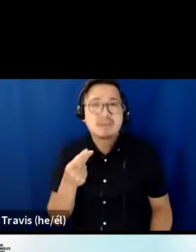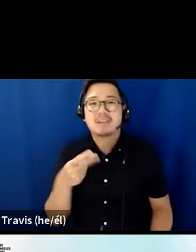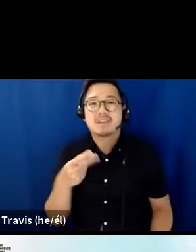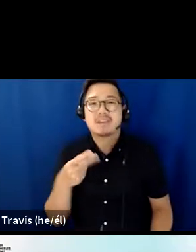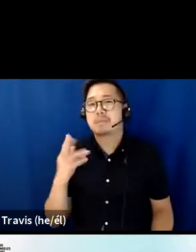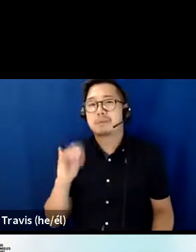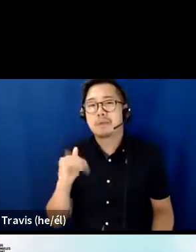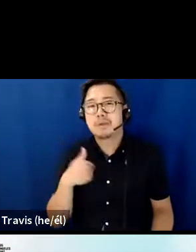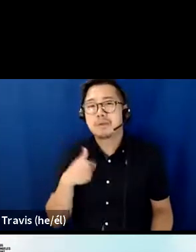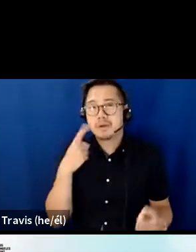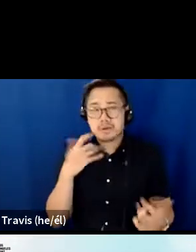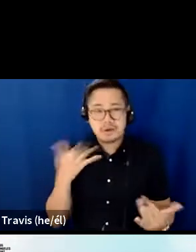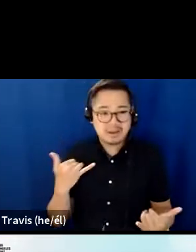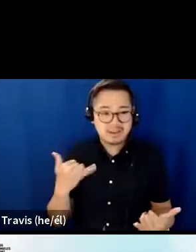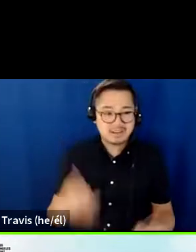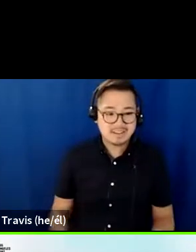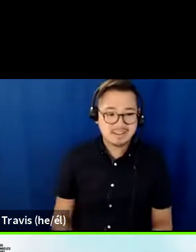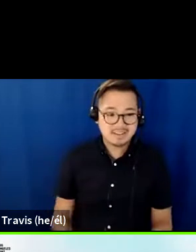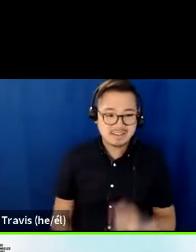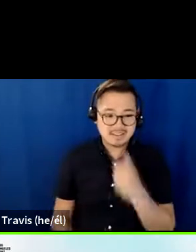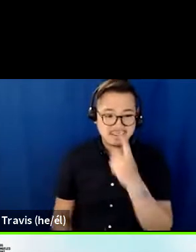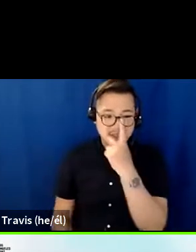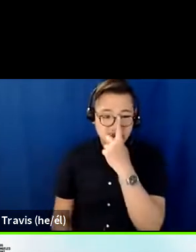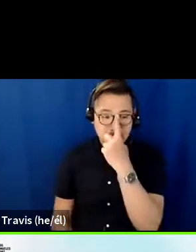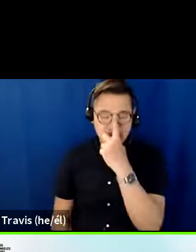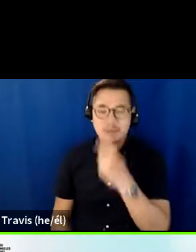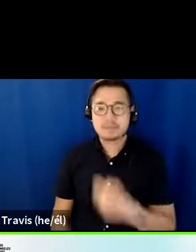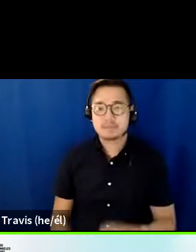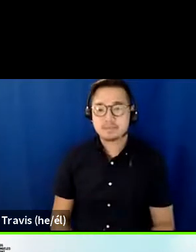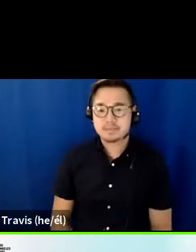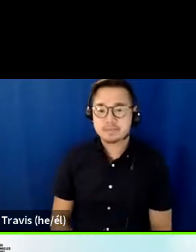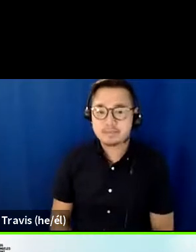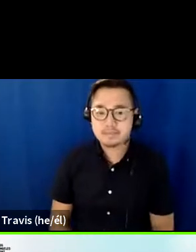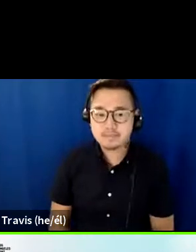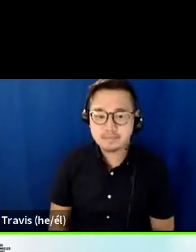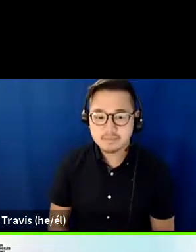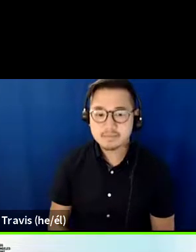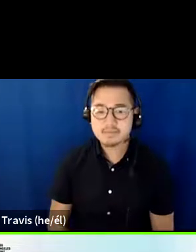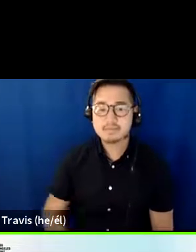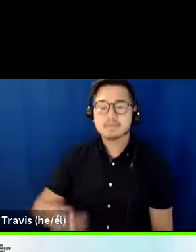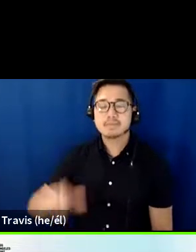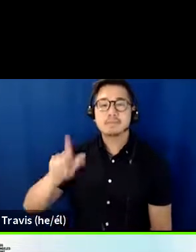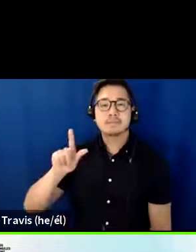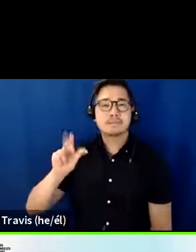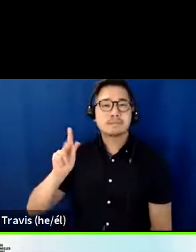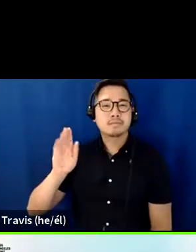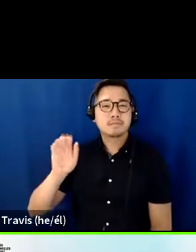Oh, okay. No, I you know what, Vann, there was something that you said that really struck me,